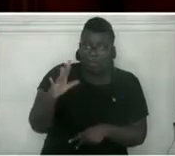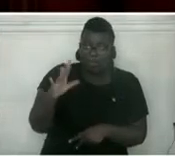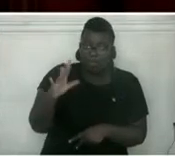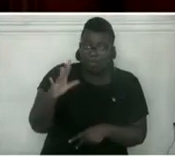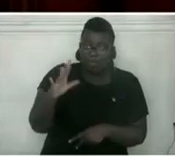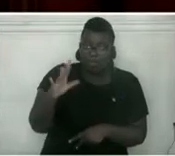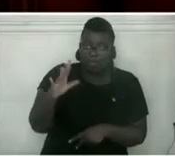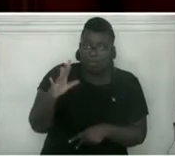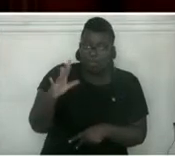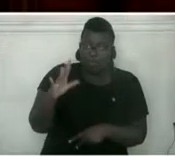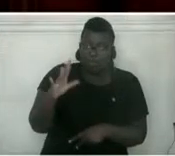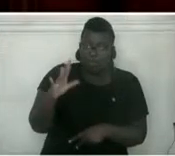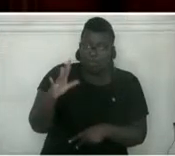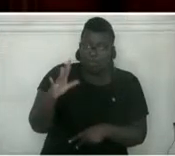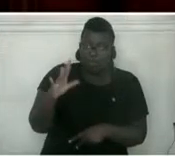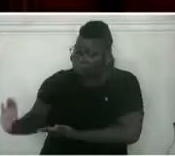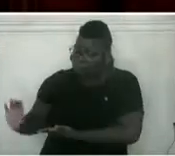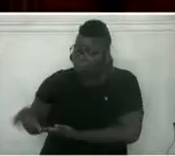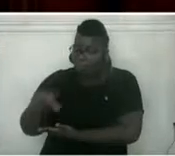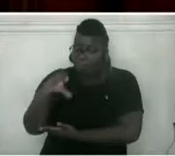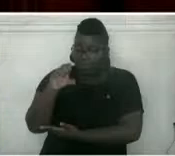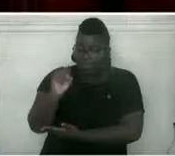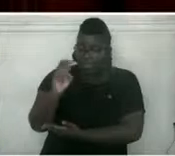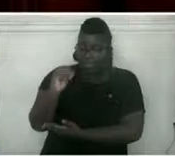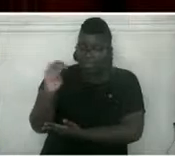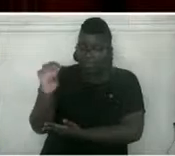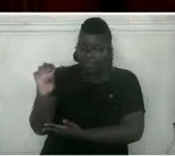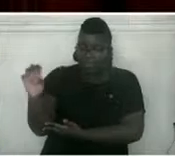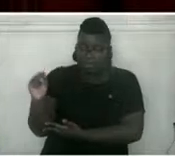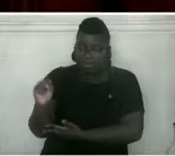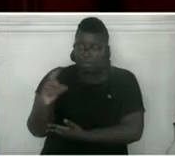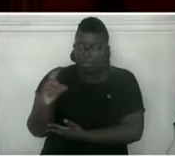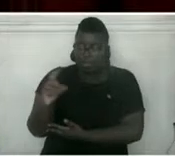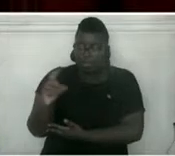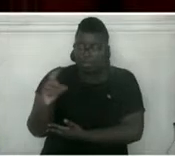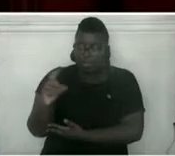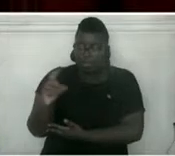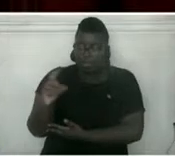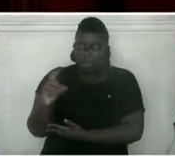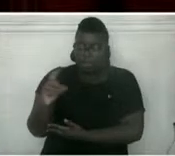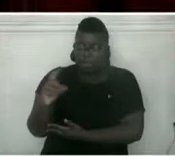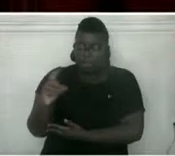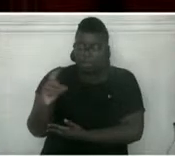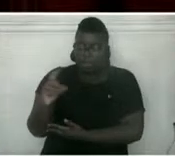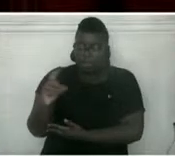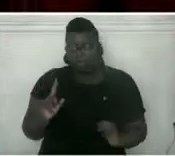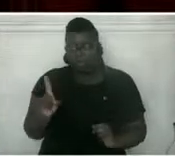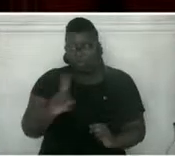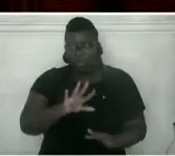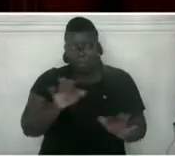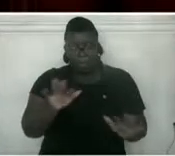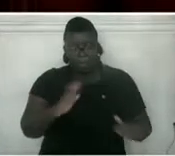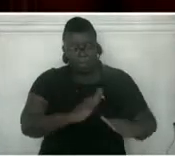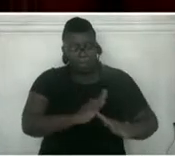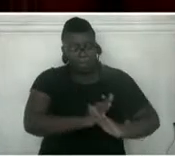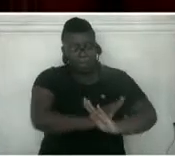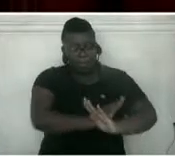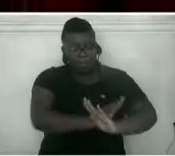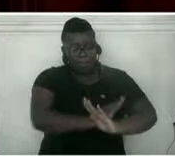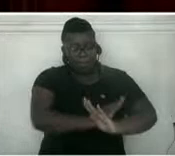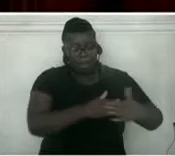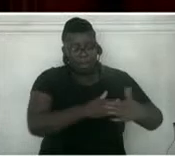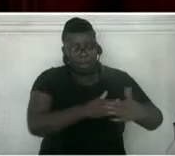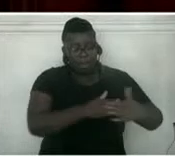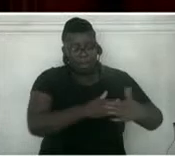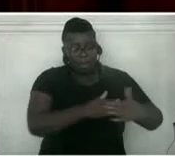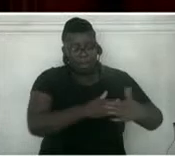to SMMEs. Into ababuhlungu ngalezinto ukuthi labantu abavimbayo ukusebenza